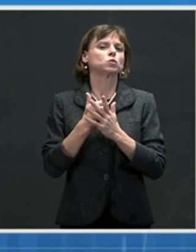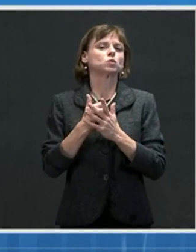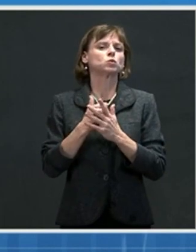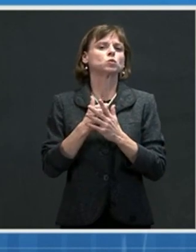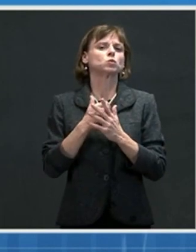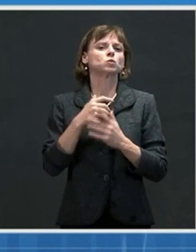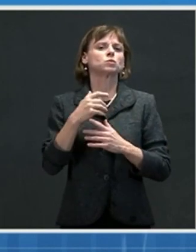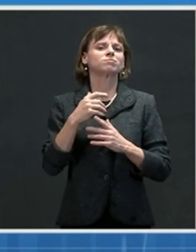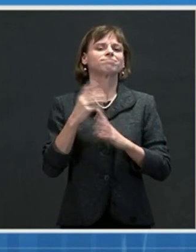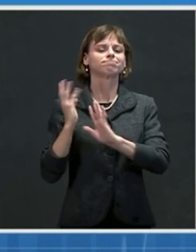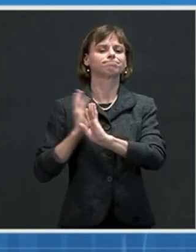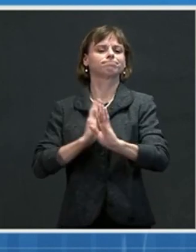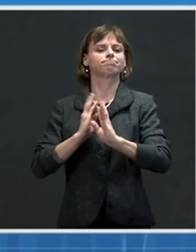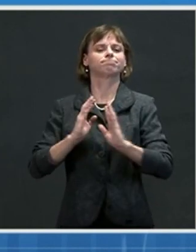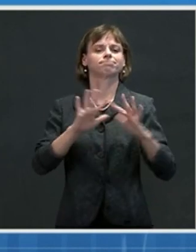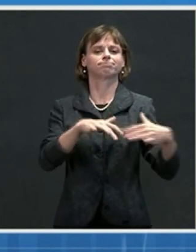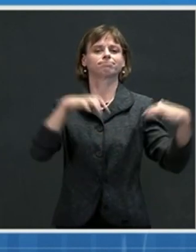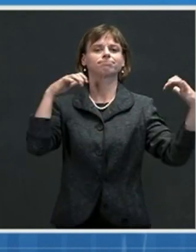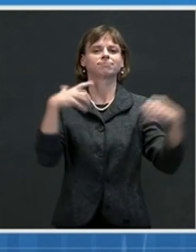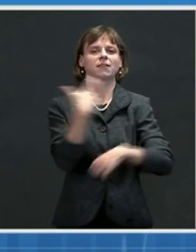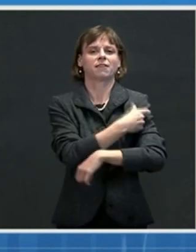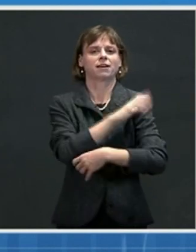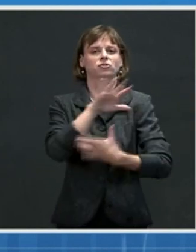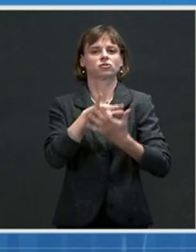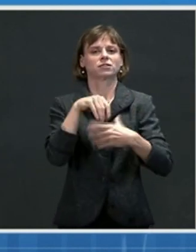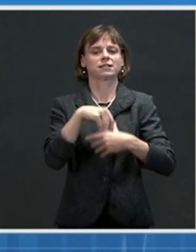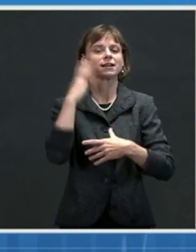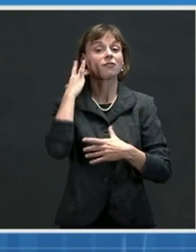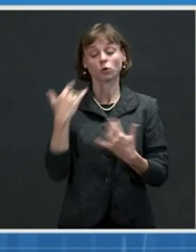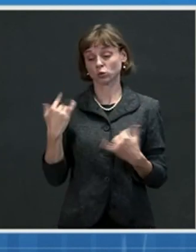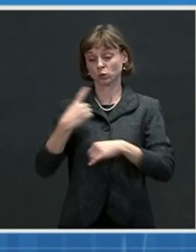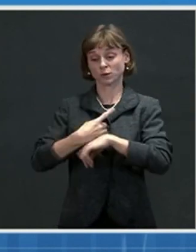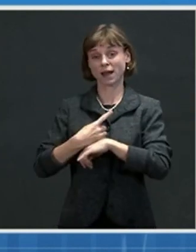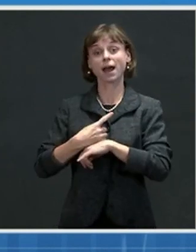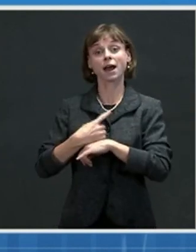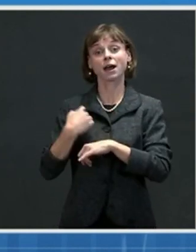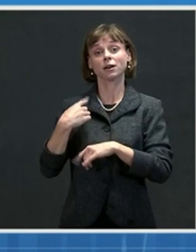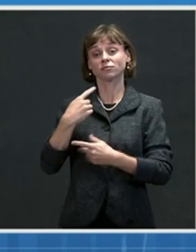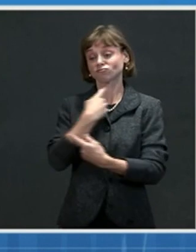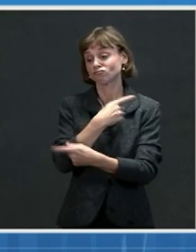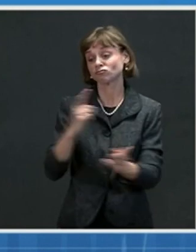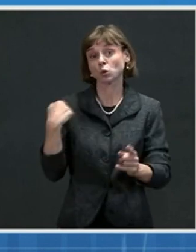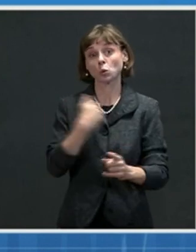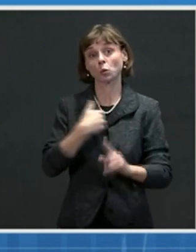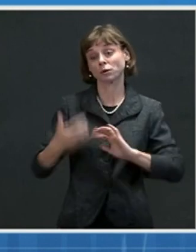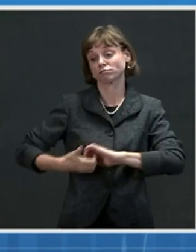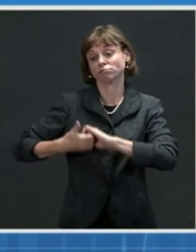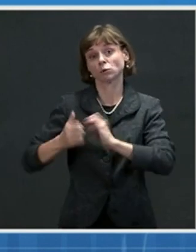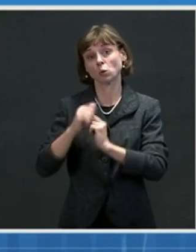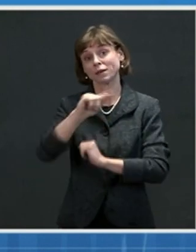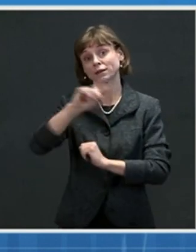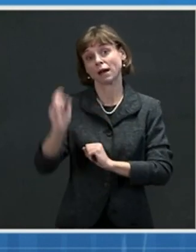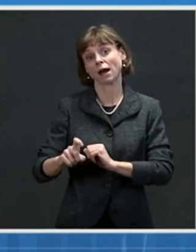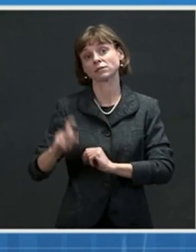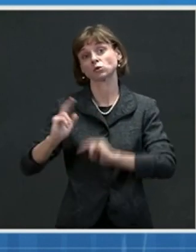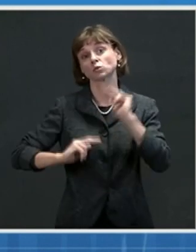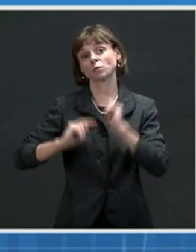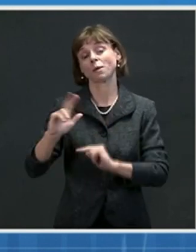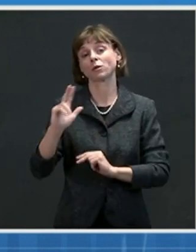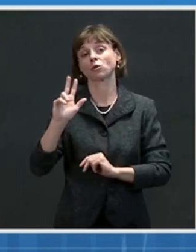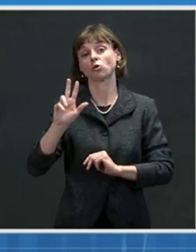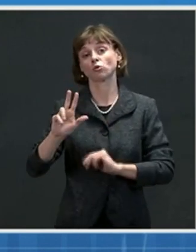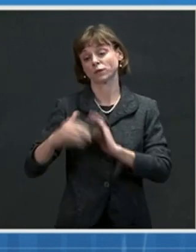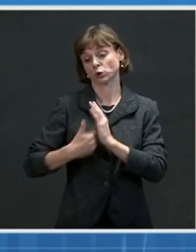and today I'm pleased to announce that we'll partner with the state of Texas to build 3 new major community vaccination